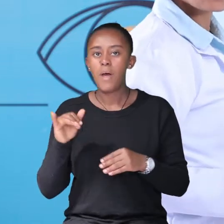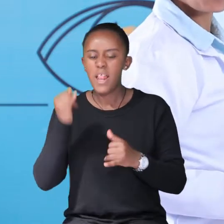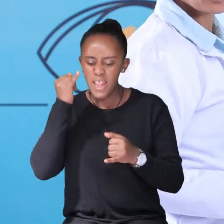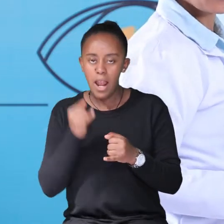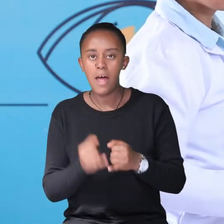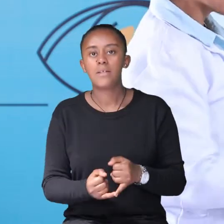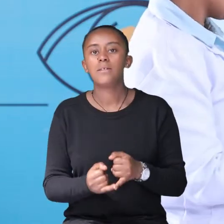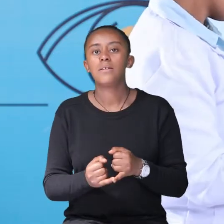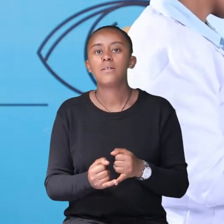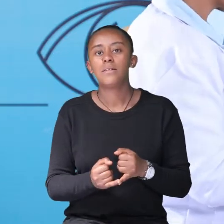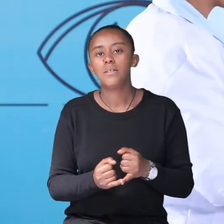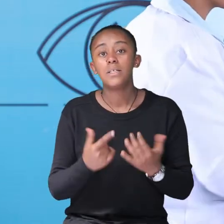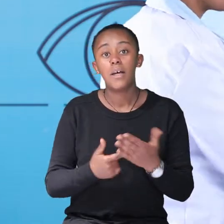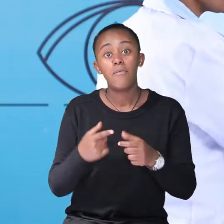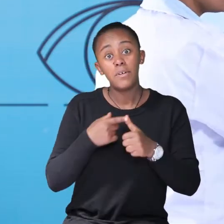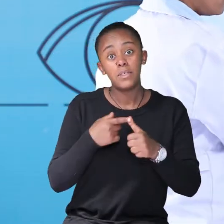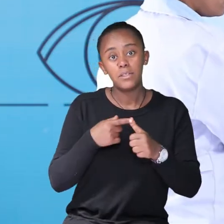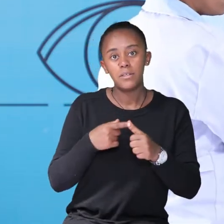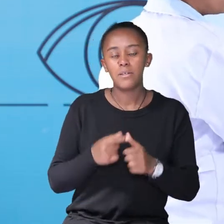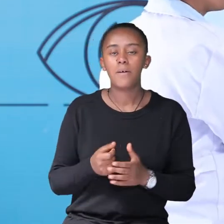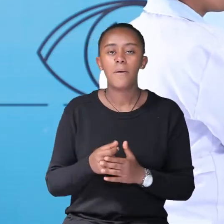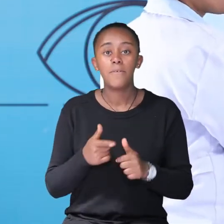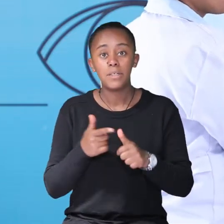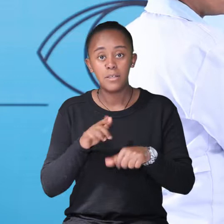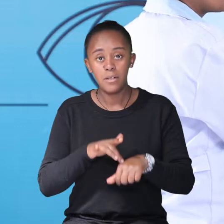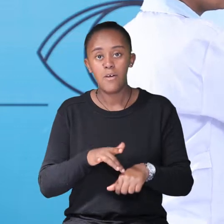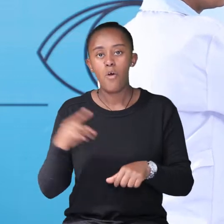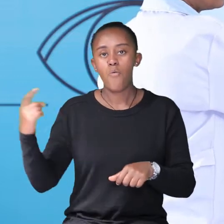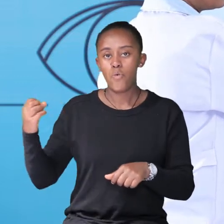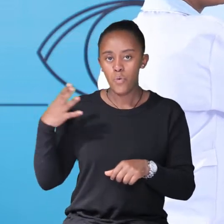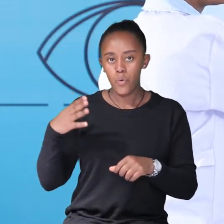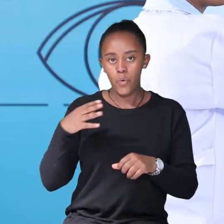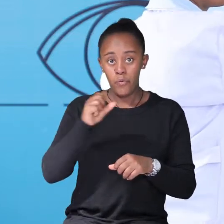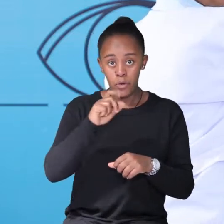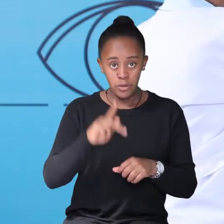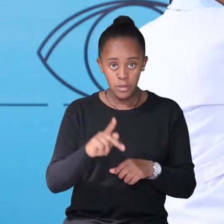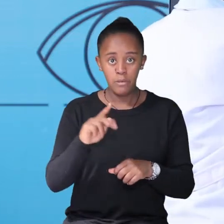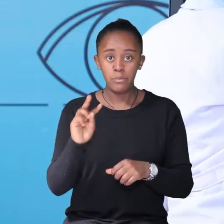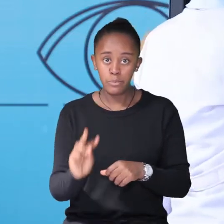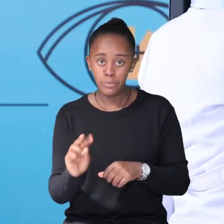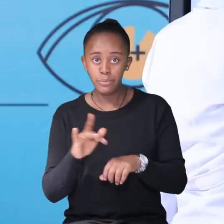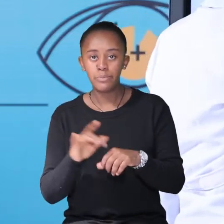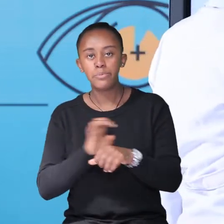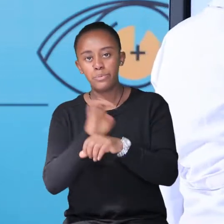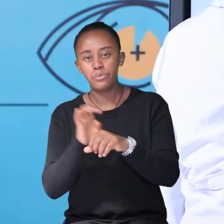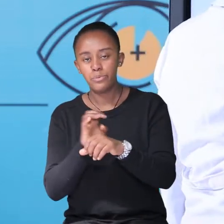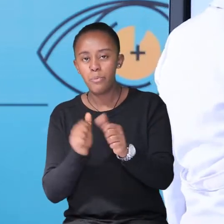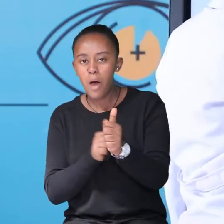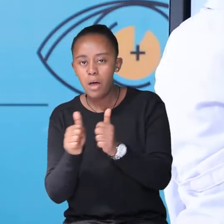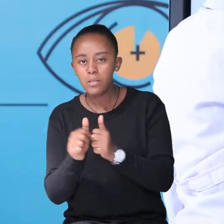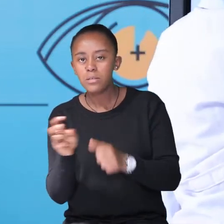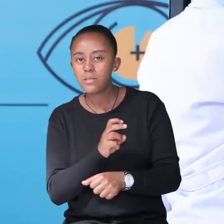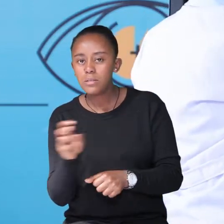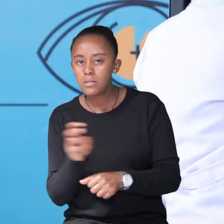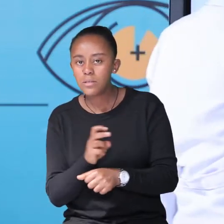electron acceptor. In the first pathway from photosystem 2, electrons will pass to electron transport